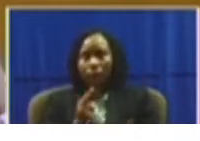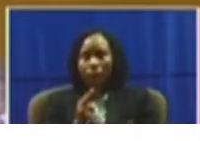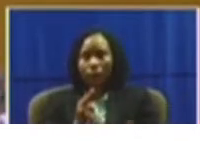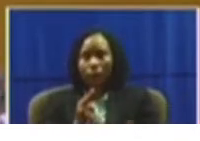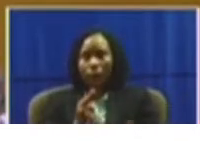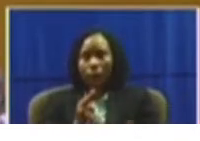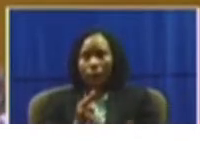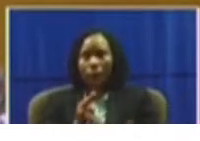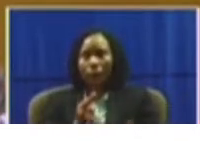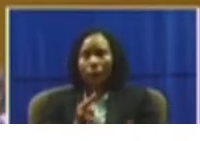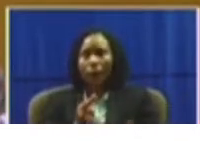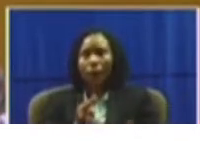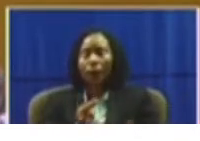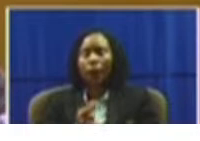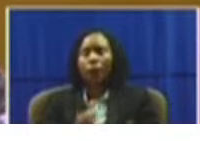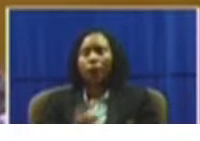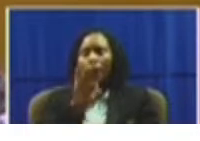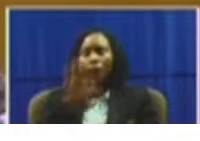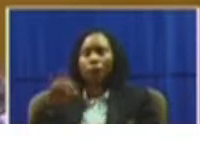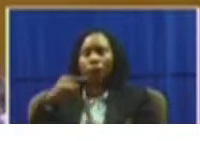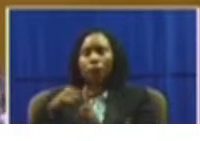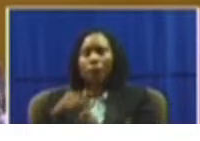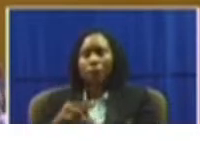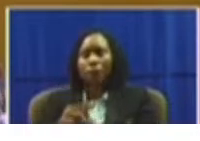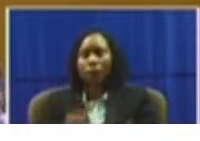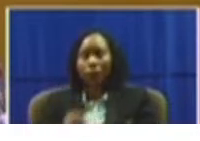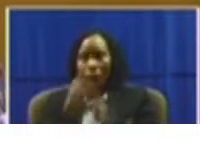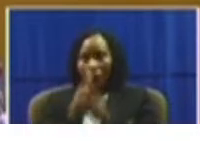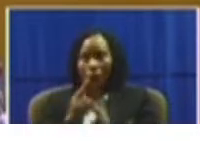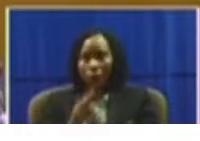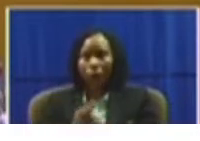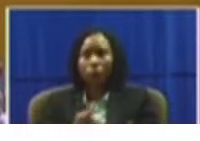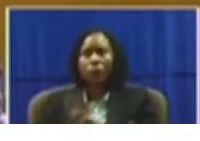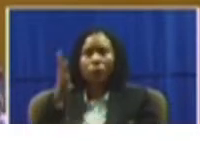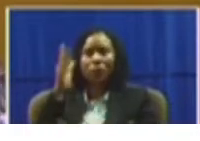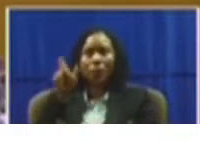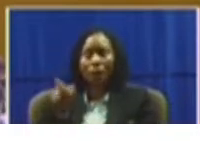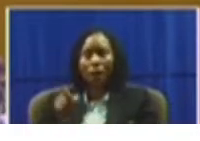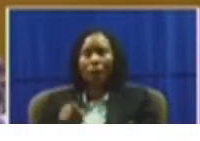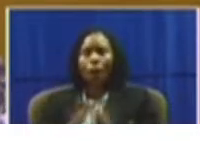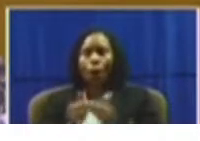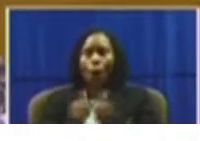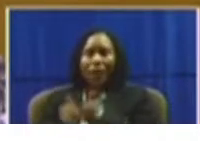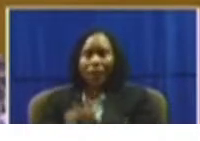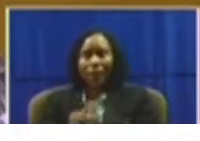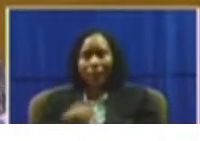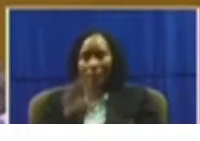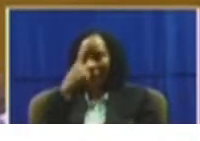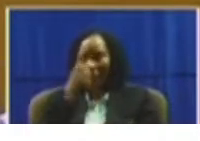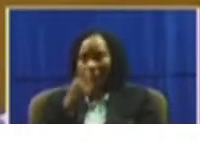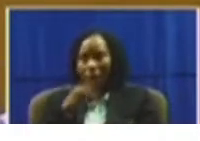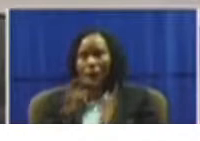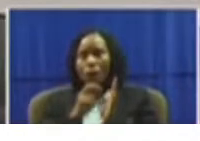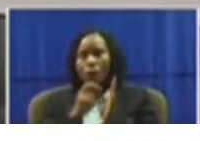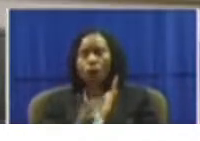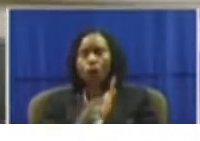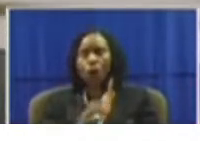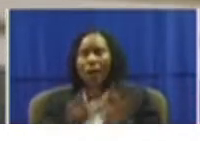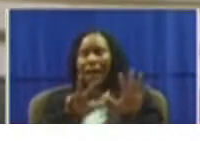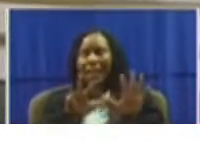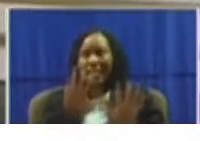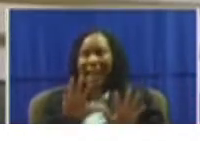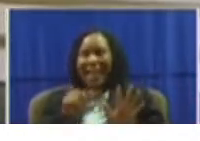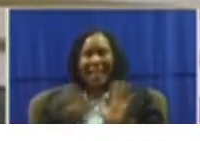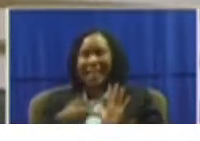Freedom Front, Plus. Dr. Mulder. That's right. Yes. Honourable Speaker, colleagues, I believe that Rule 89 is most likely unconstitutional